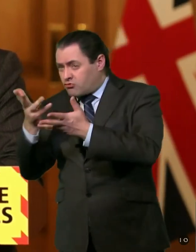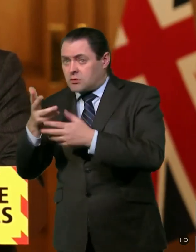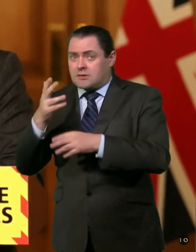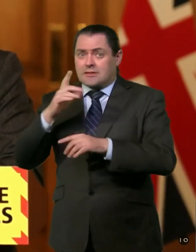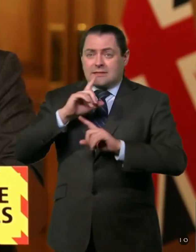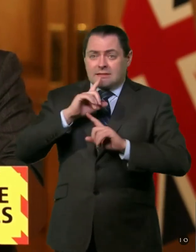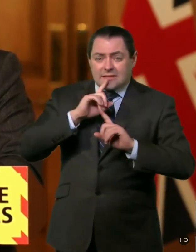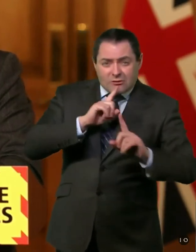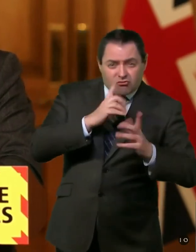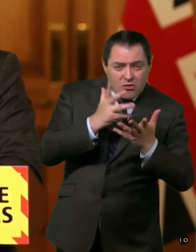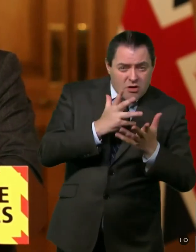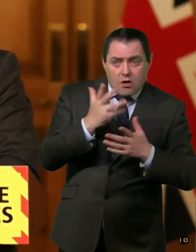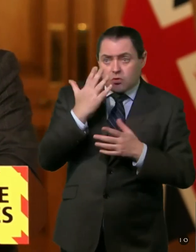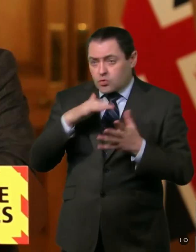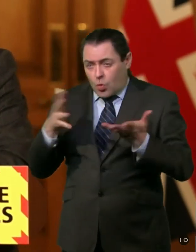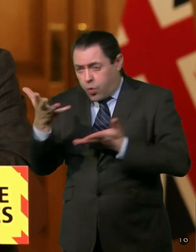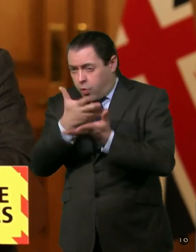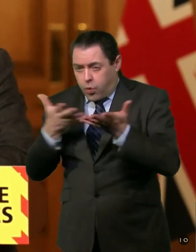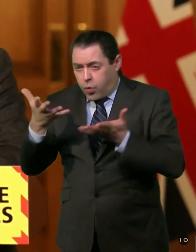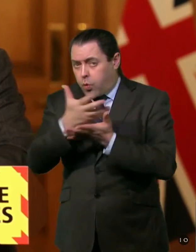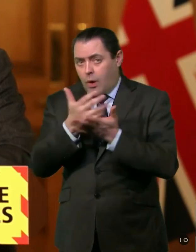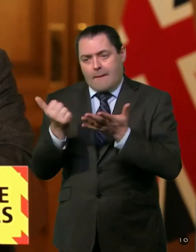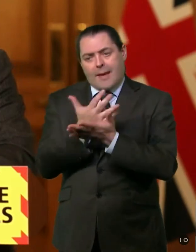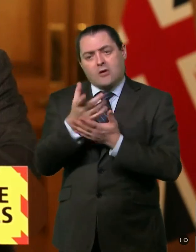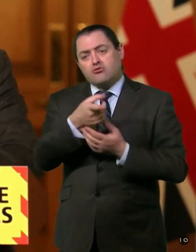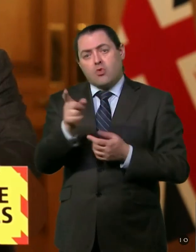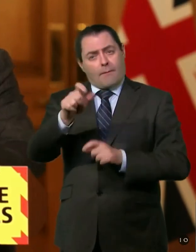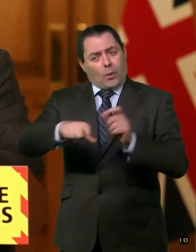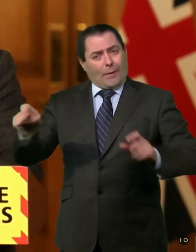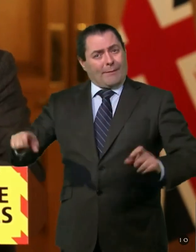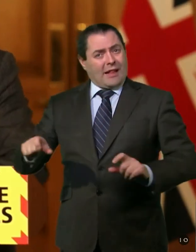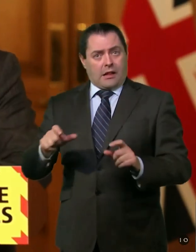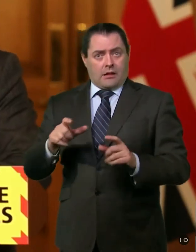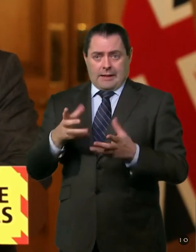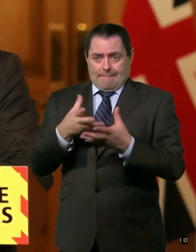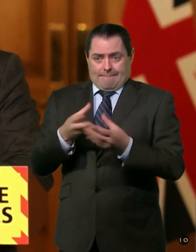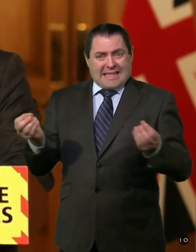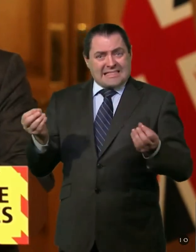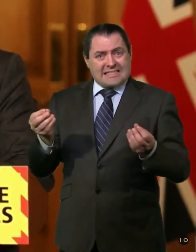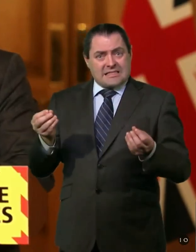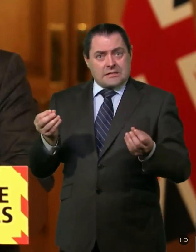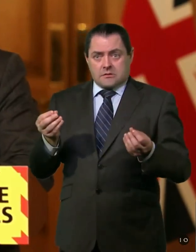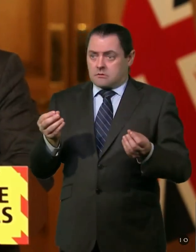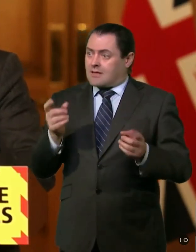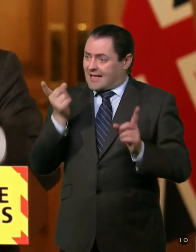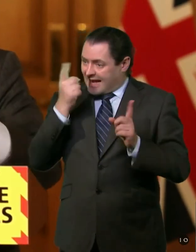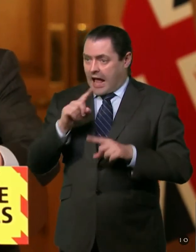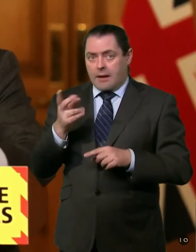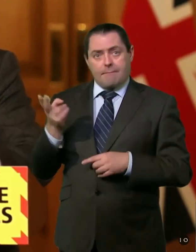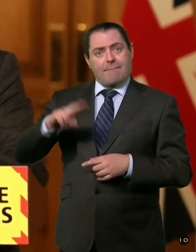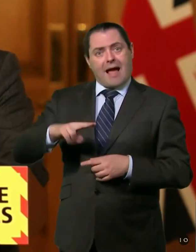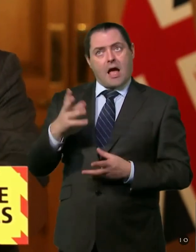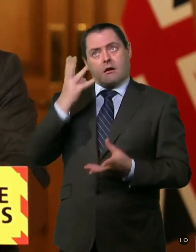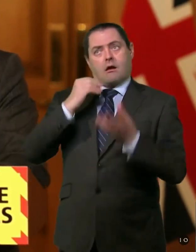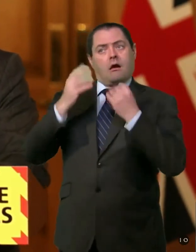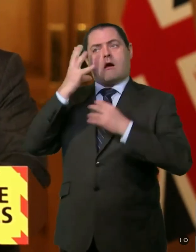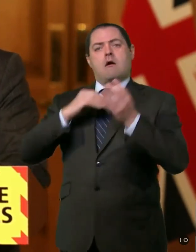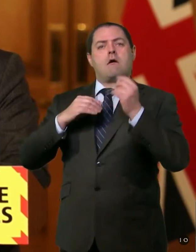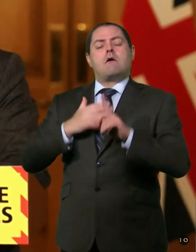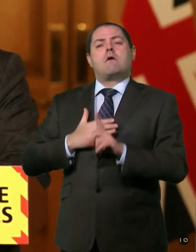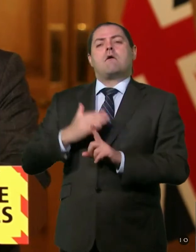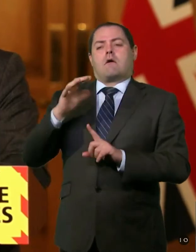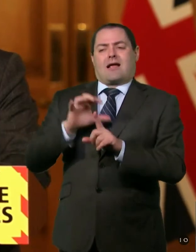that all pupils have the chance to make up their learning over the course of this Parliament. So we tackle that issue